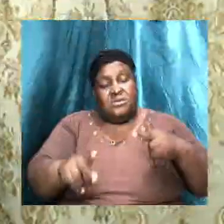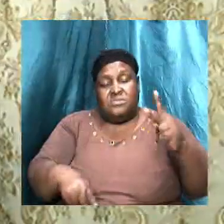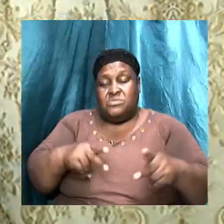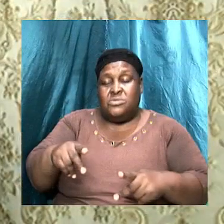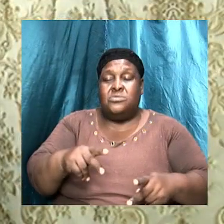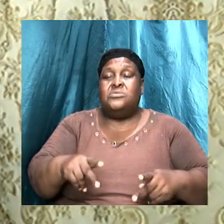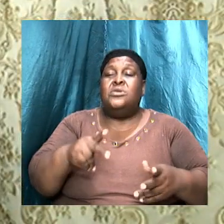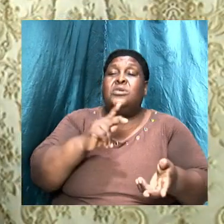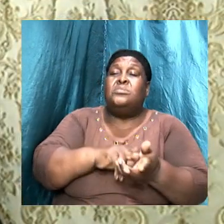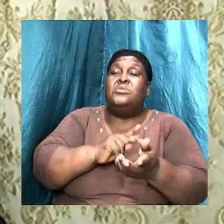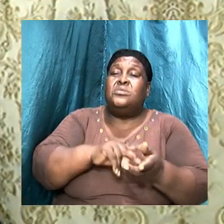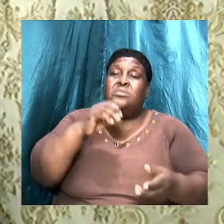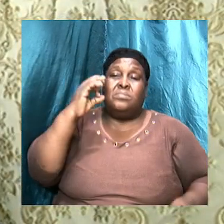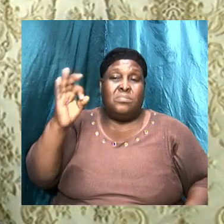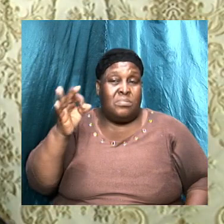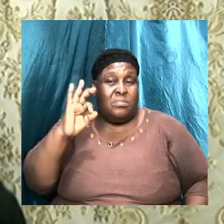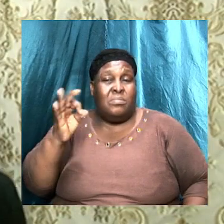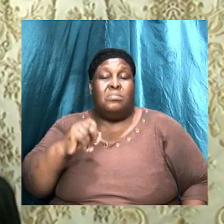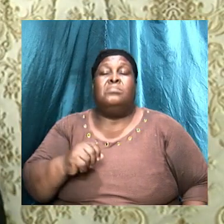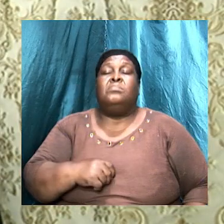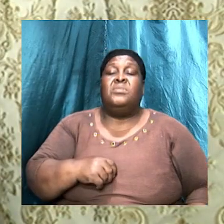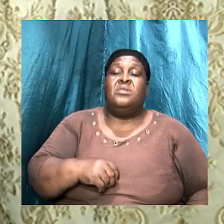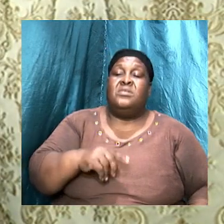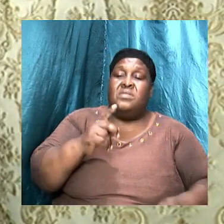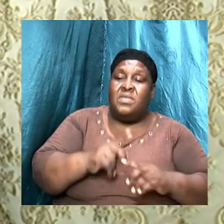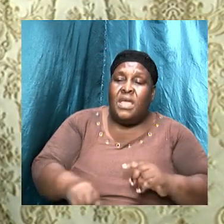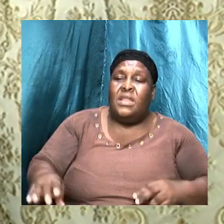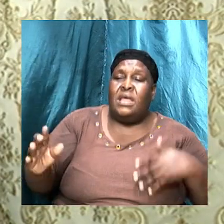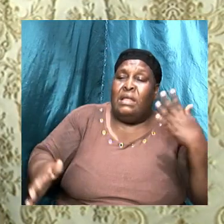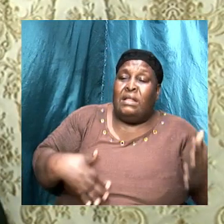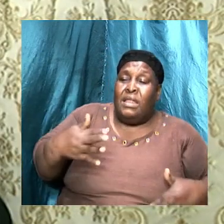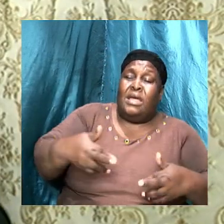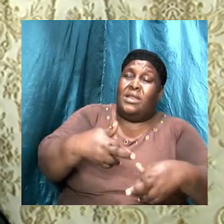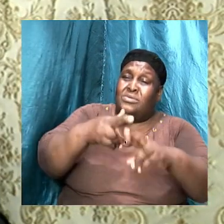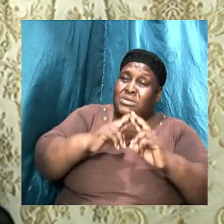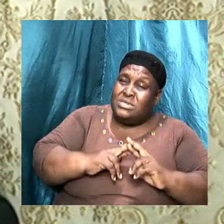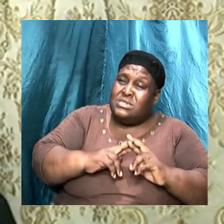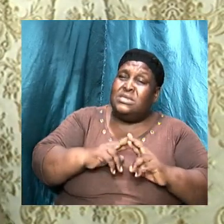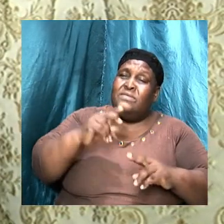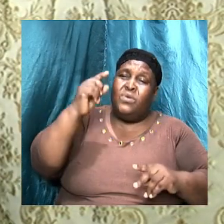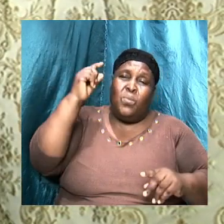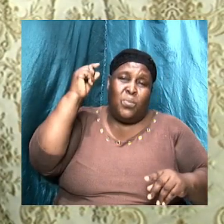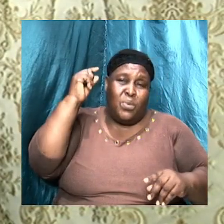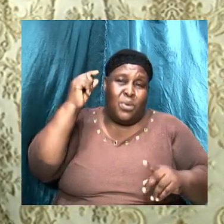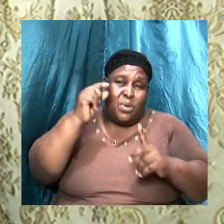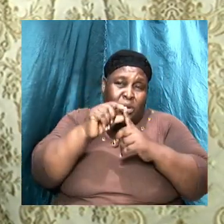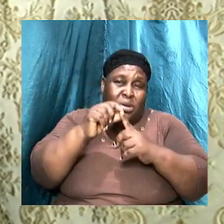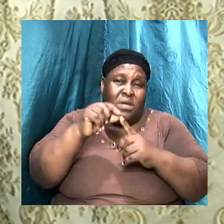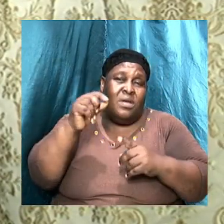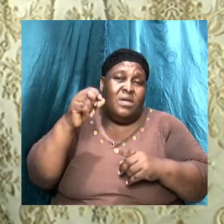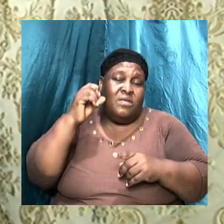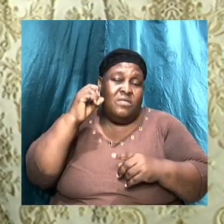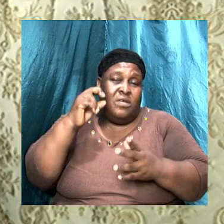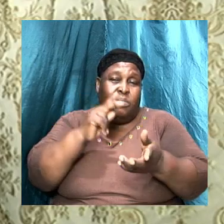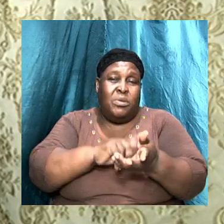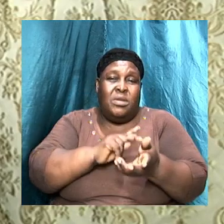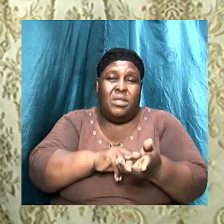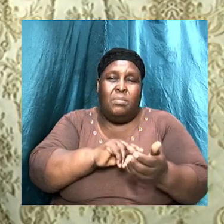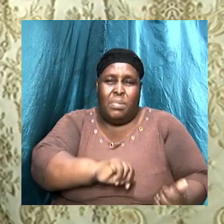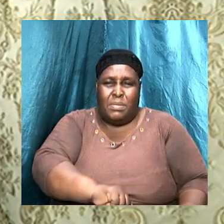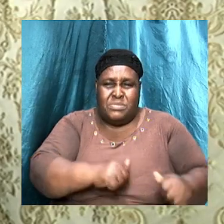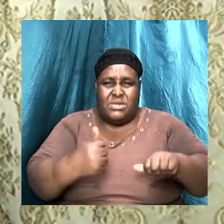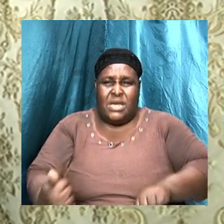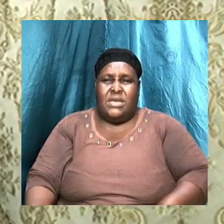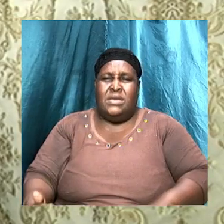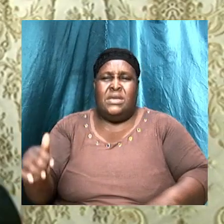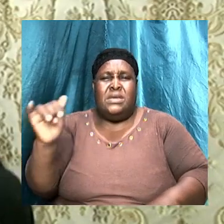amen Acts 2 verse 41 then they that gladly receive his word were baptized and the same day they